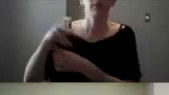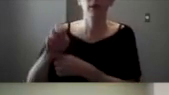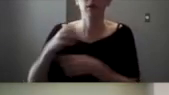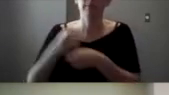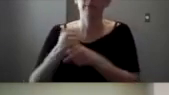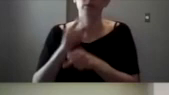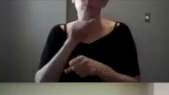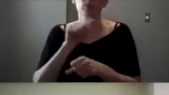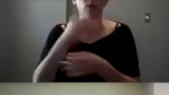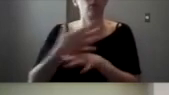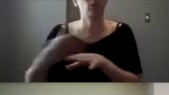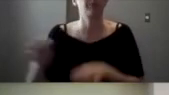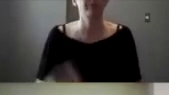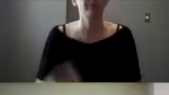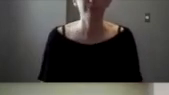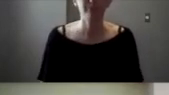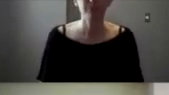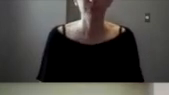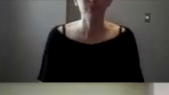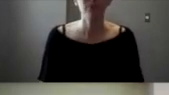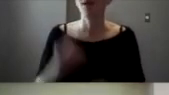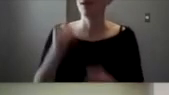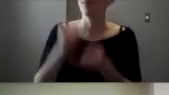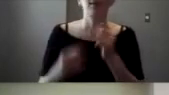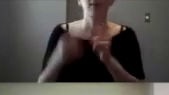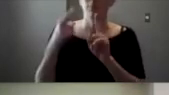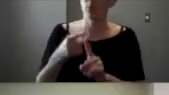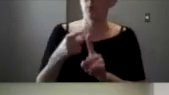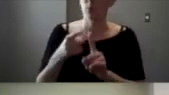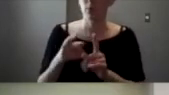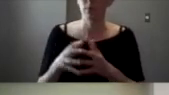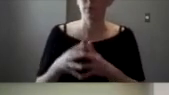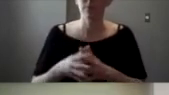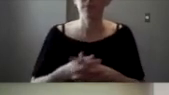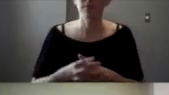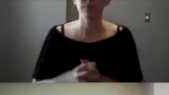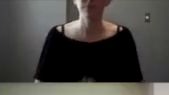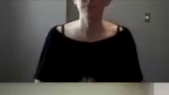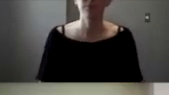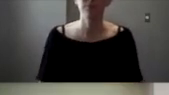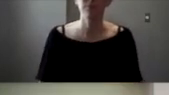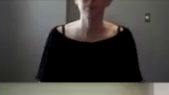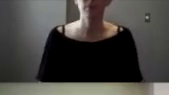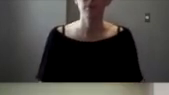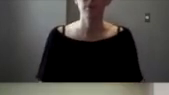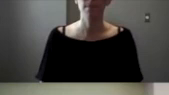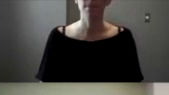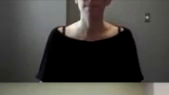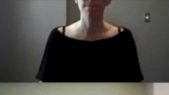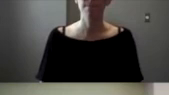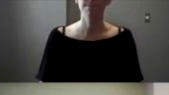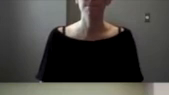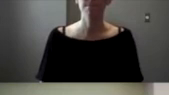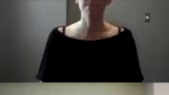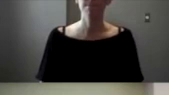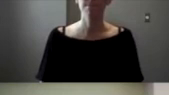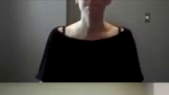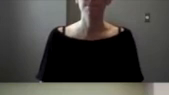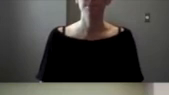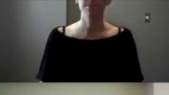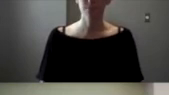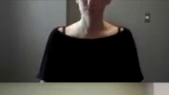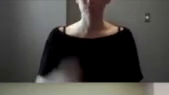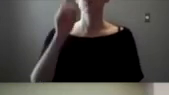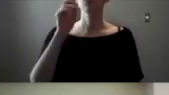So one last point, and that is about once a person has had her IUD placed, then what about a follow-up